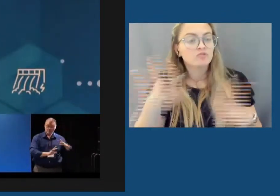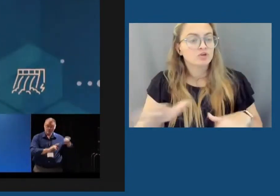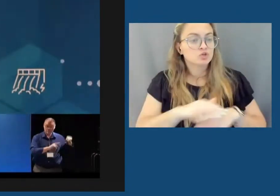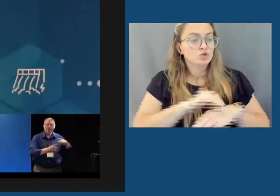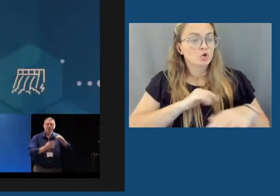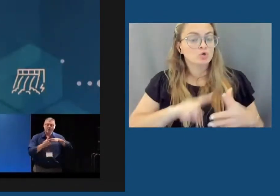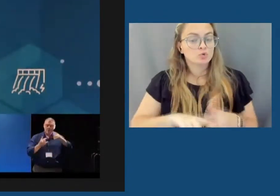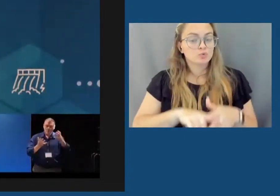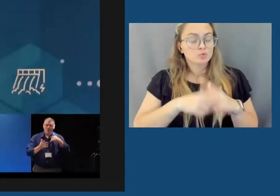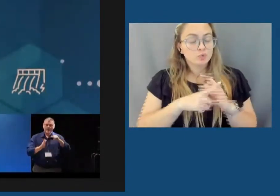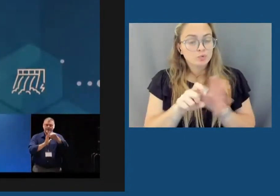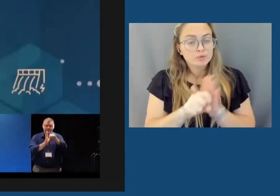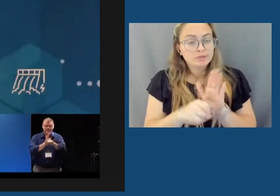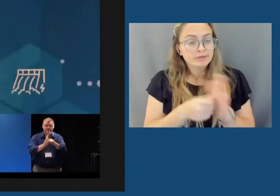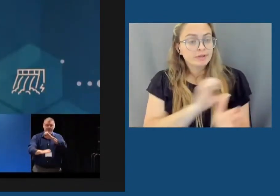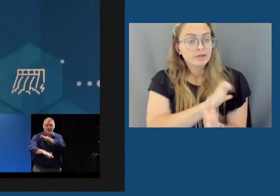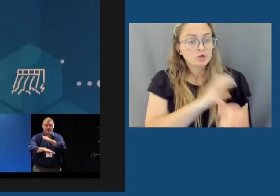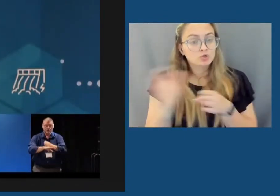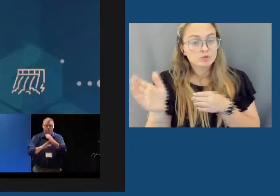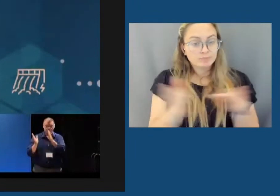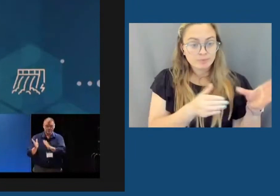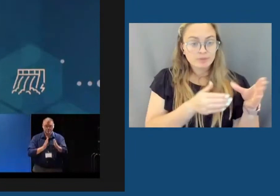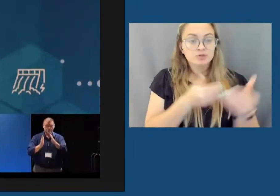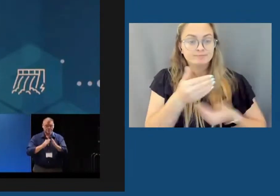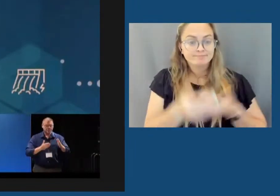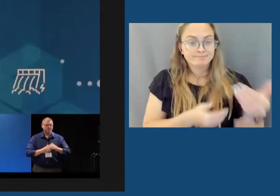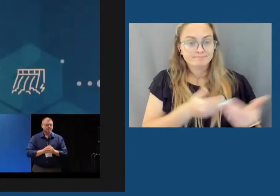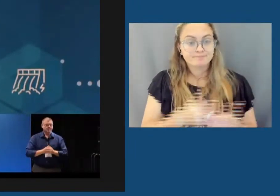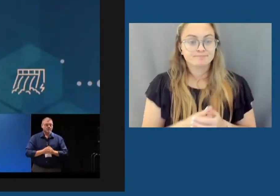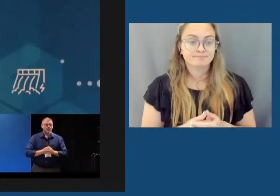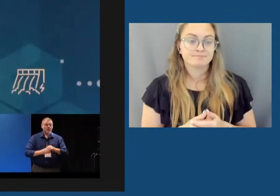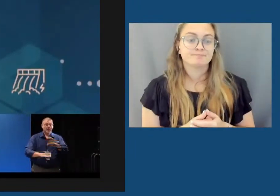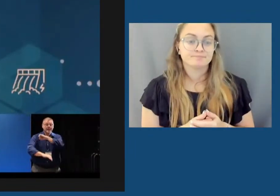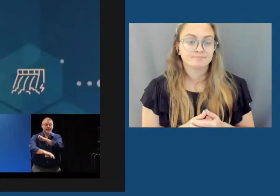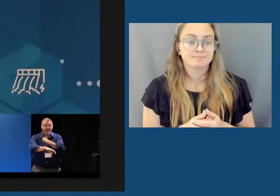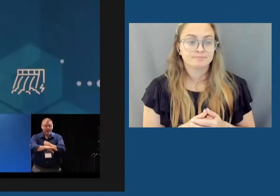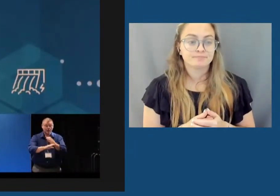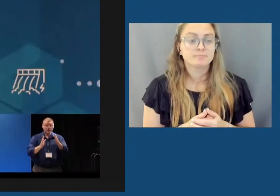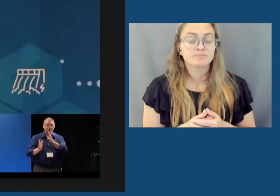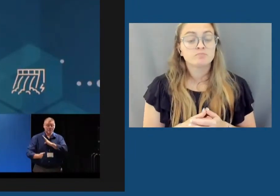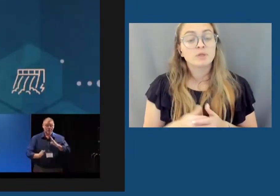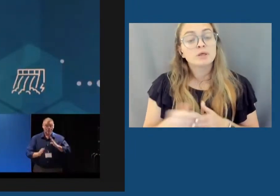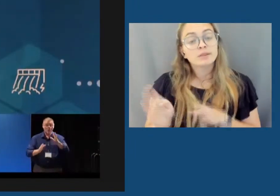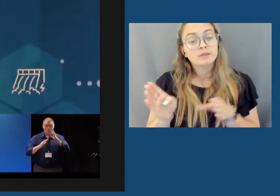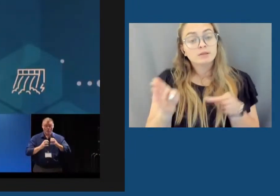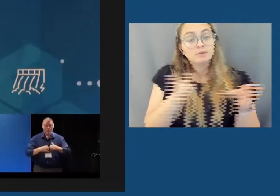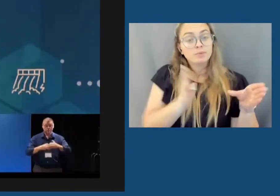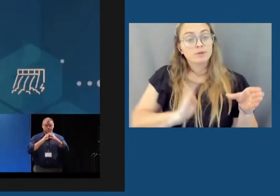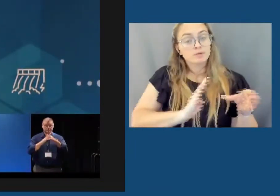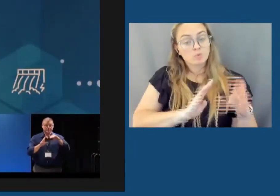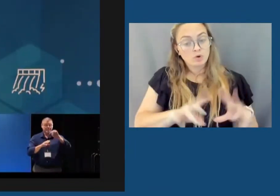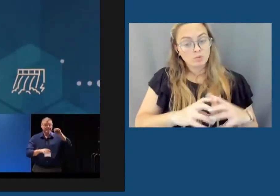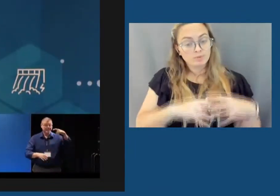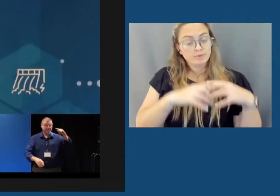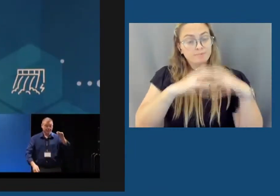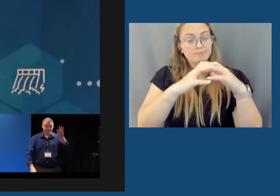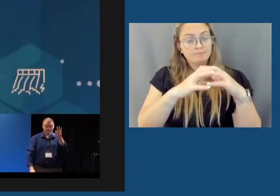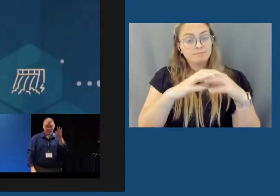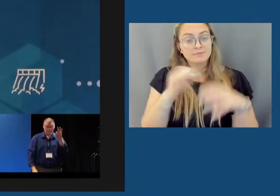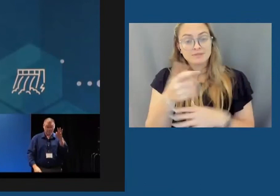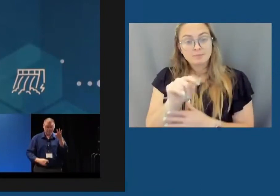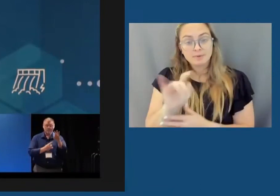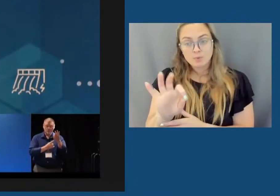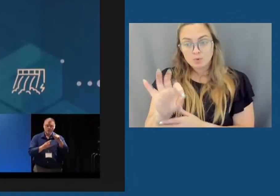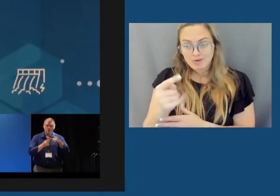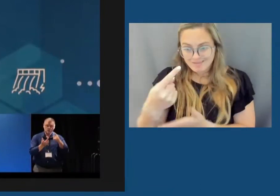begin our state energy planning process. The State Energy Planning Board will be convening on September 9th to take up these